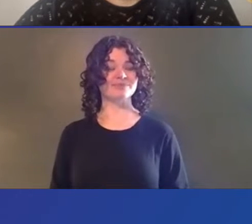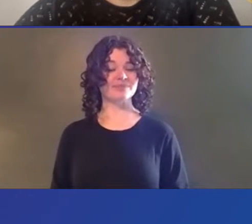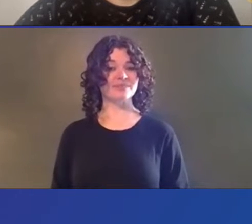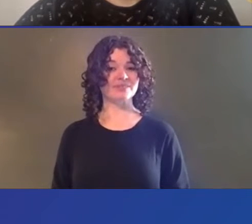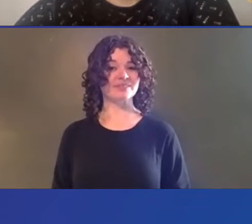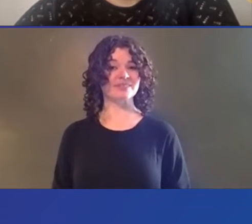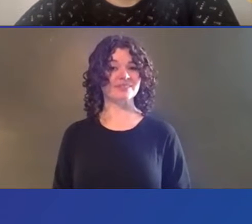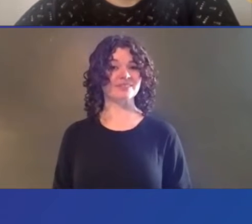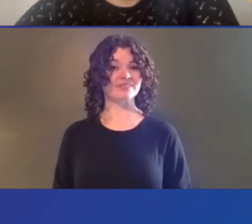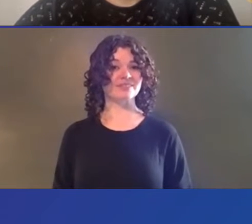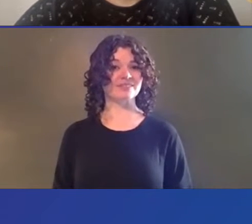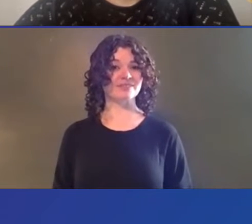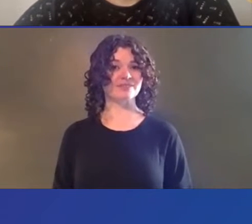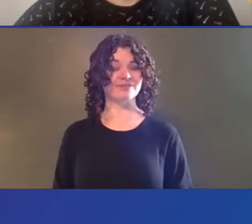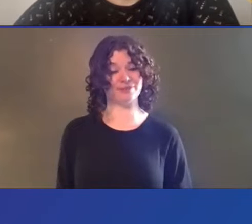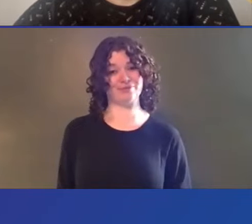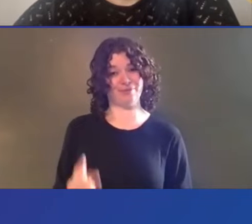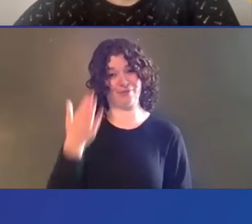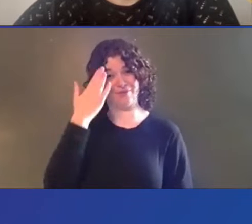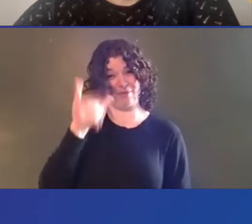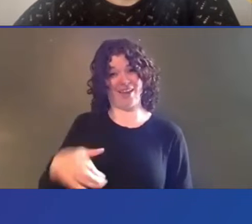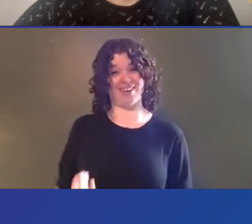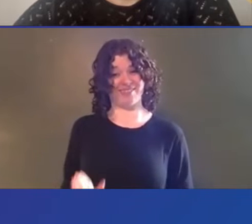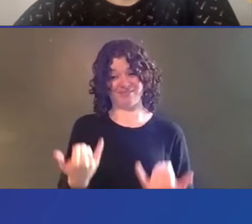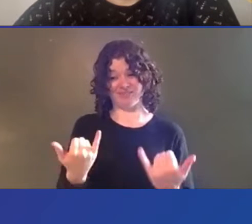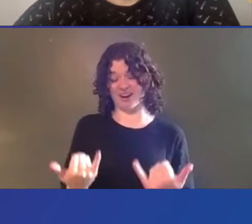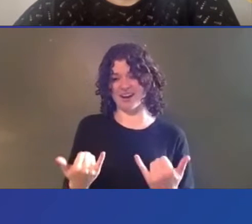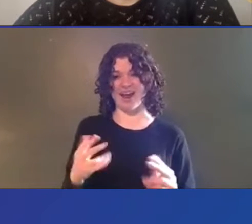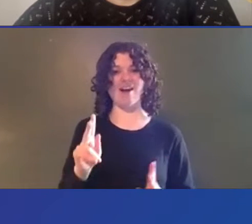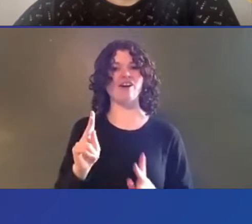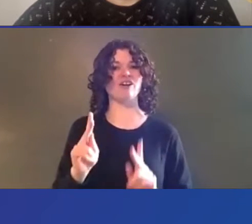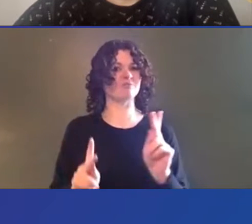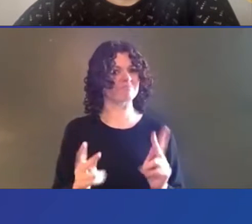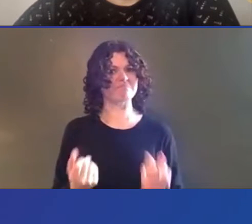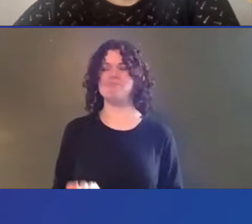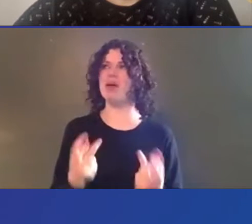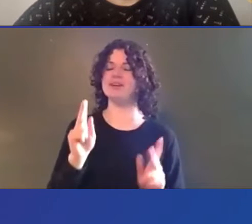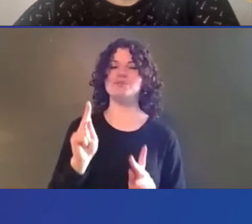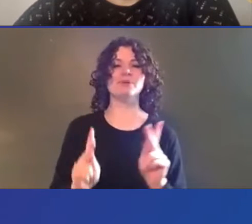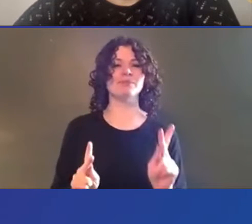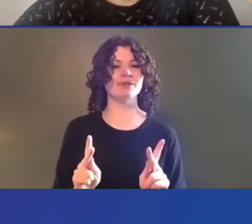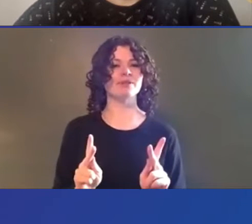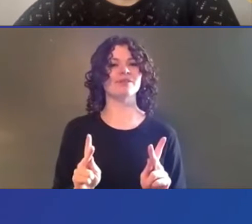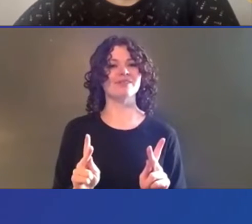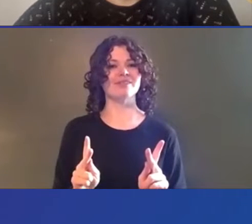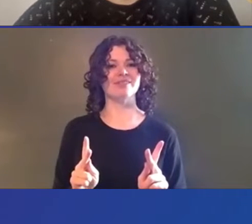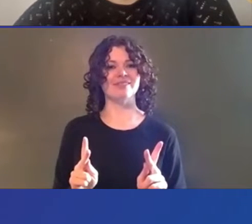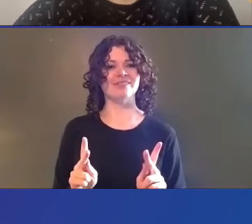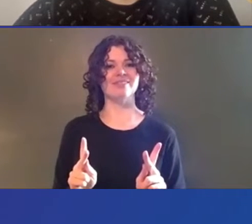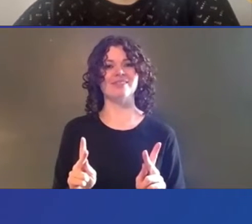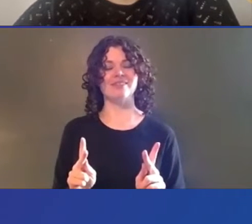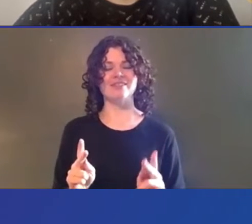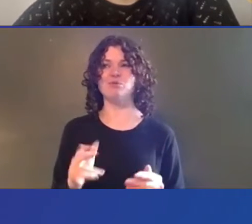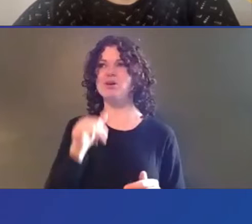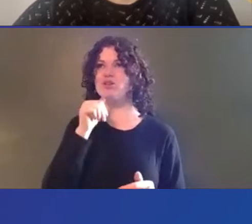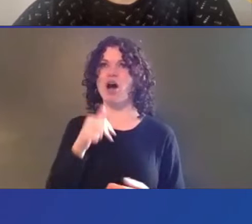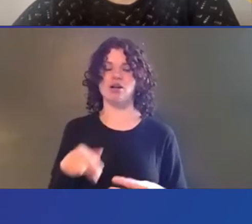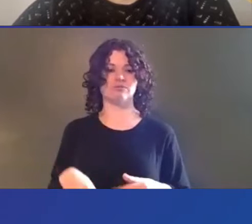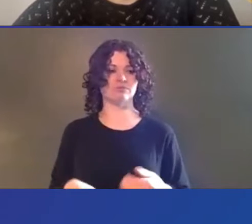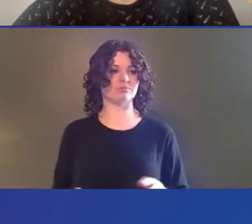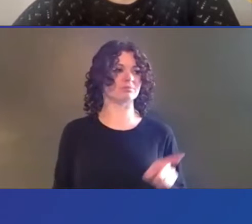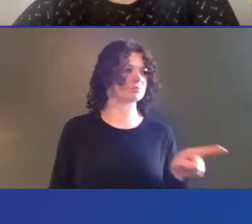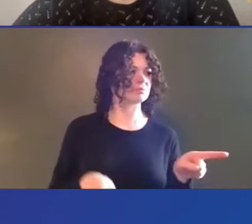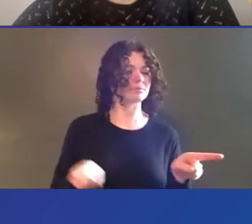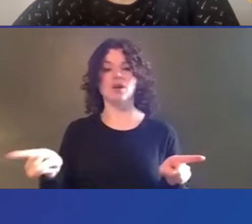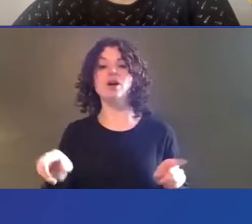people are choosing to either, not just two choices, but people are choosing in a lot of different